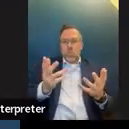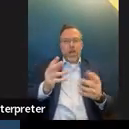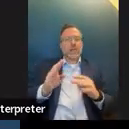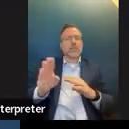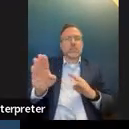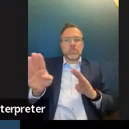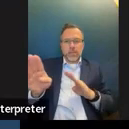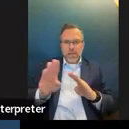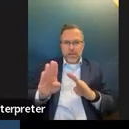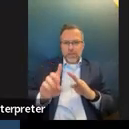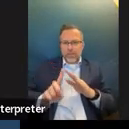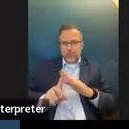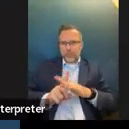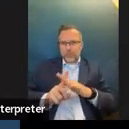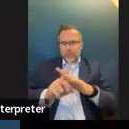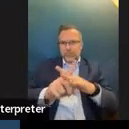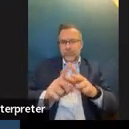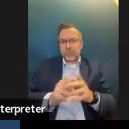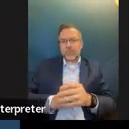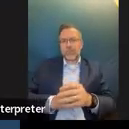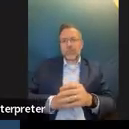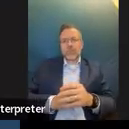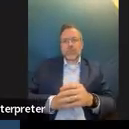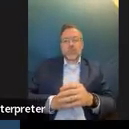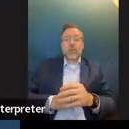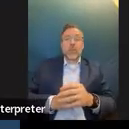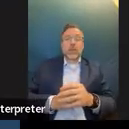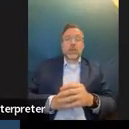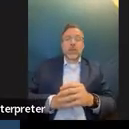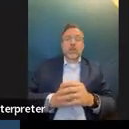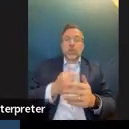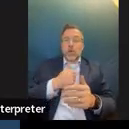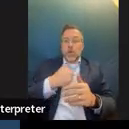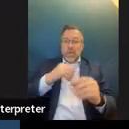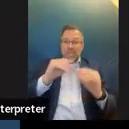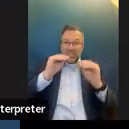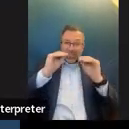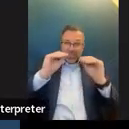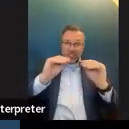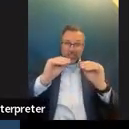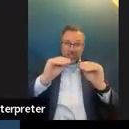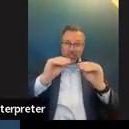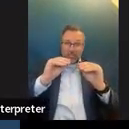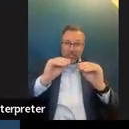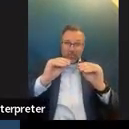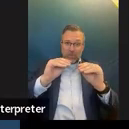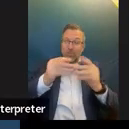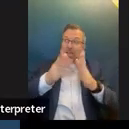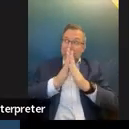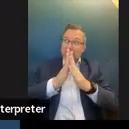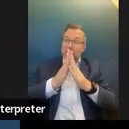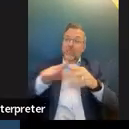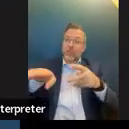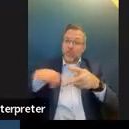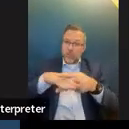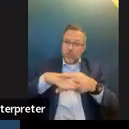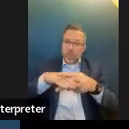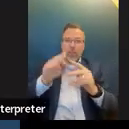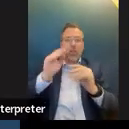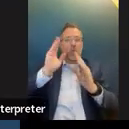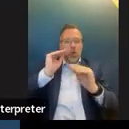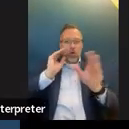teaching taking a break, we're hoping that that communication helps bring down those